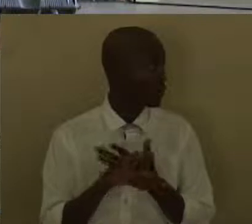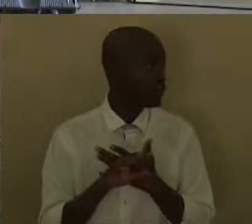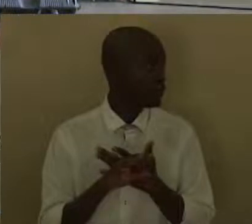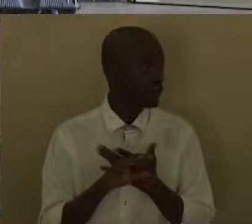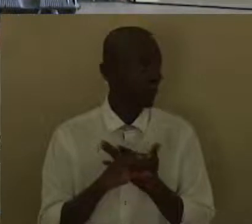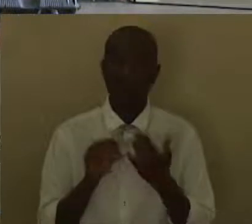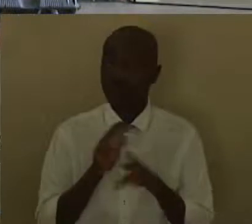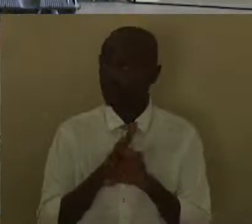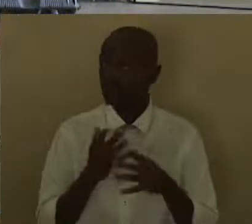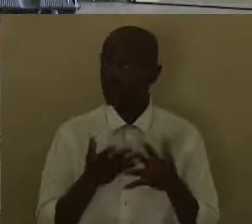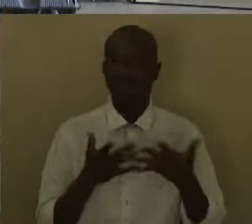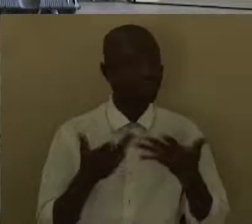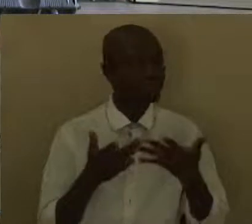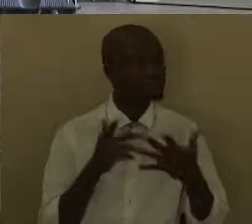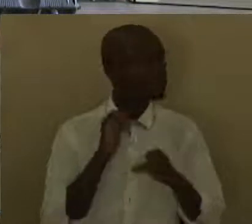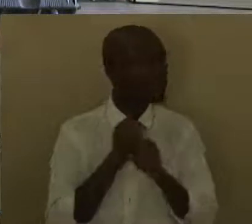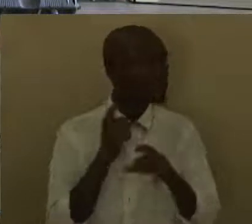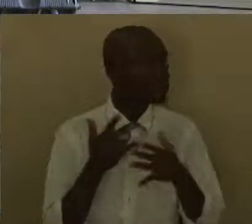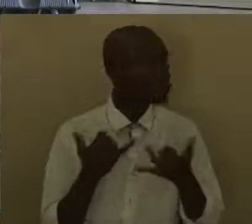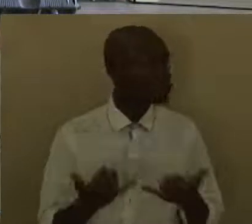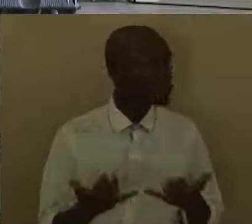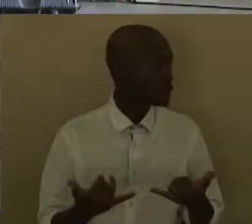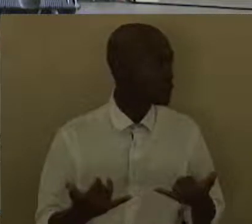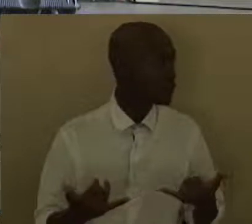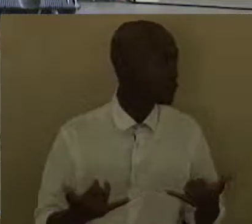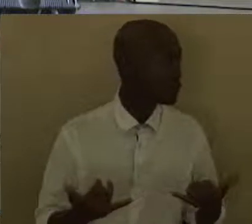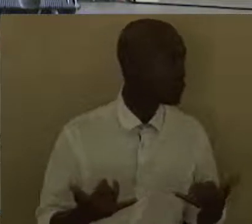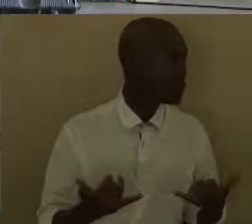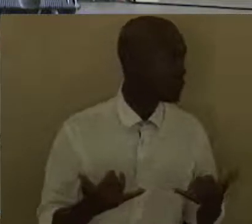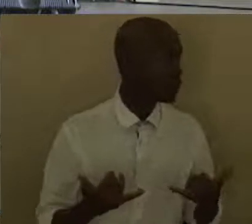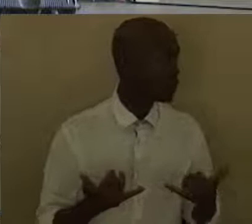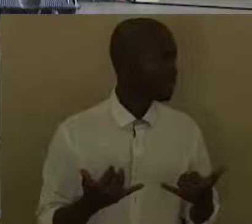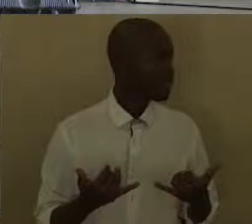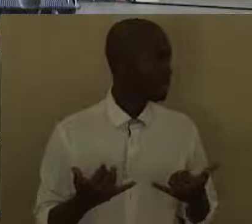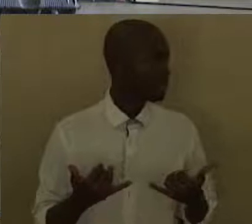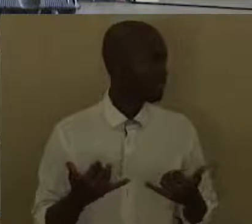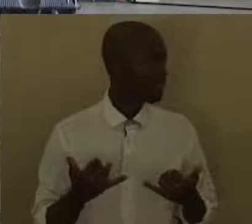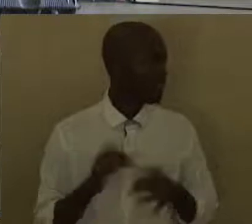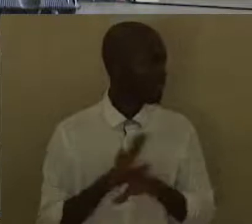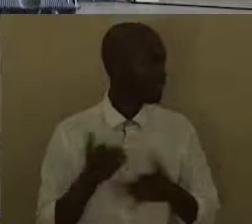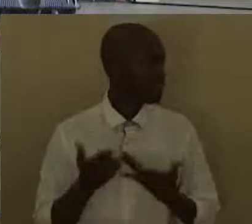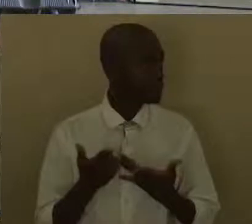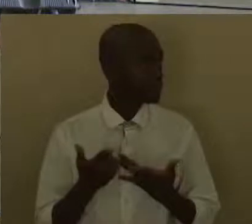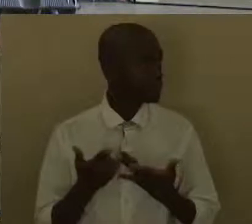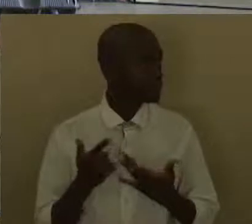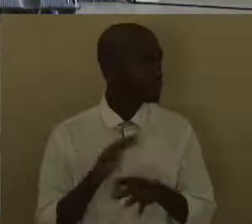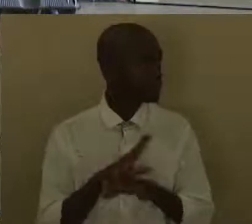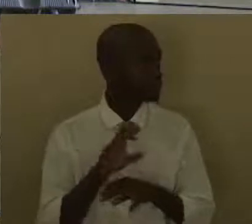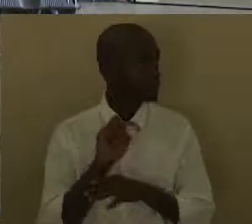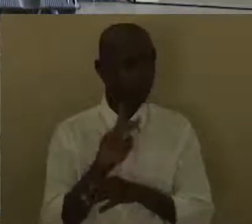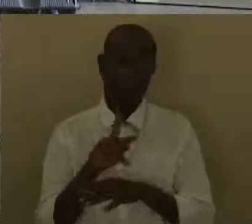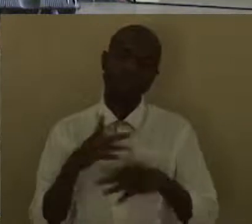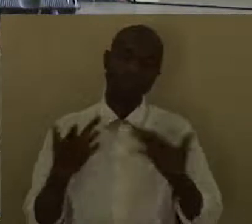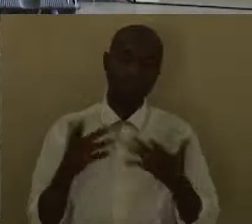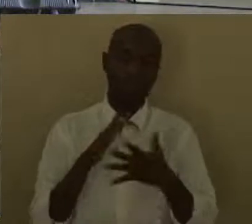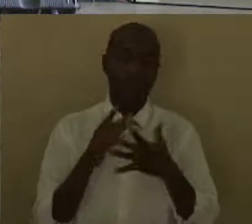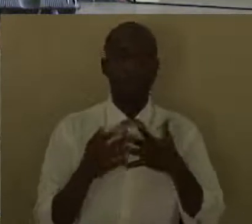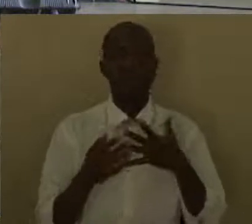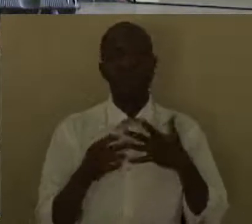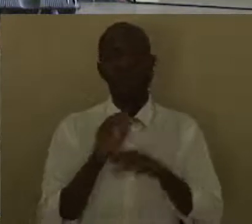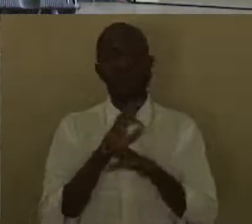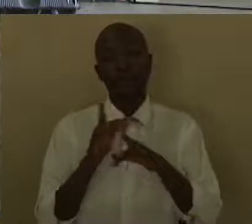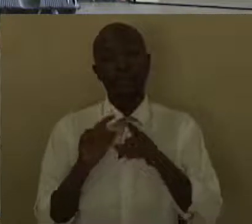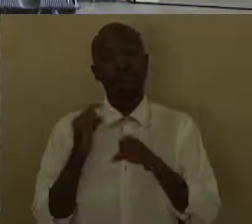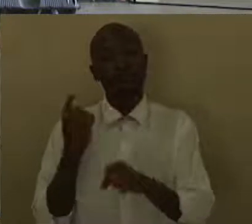is scheduled for today, and there's another one scheduled for Wednesday, which will take place in the Johannesburg City